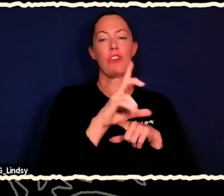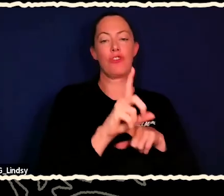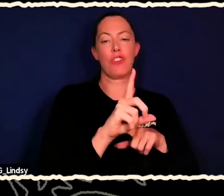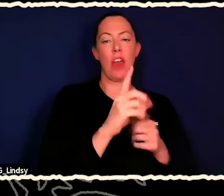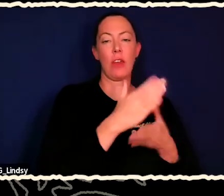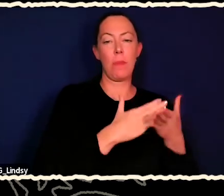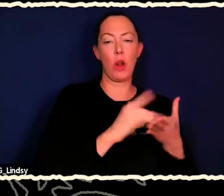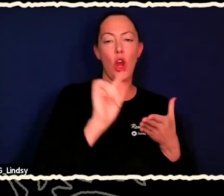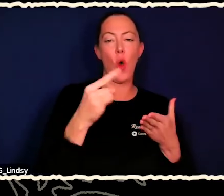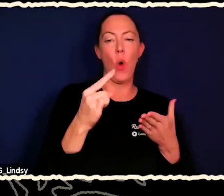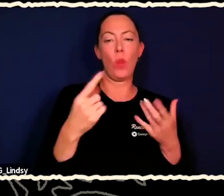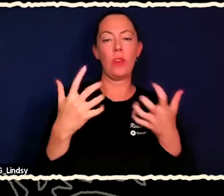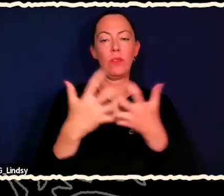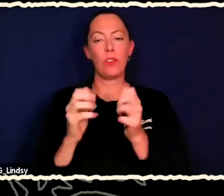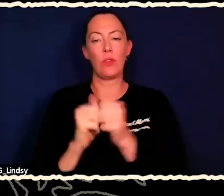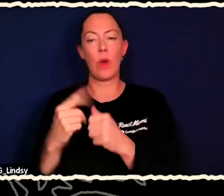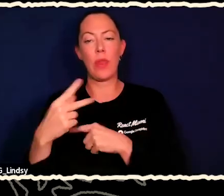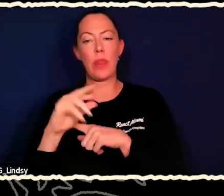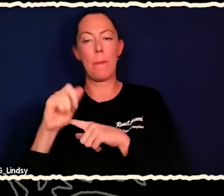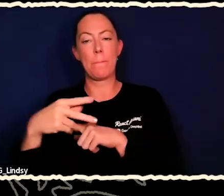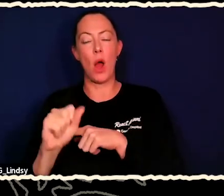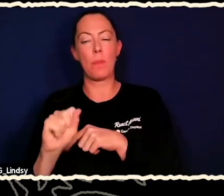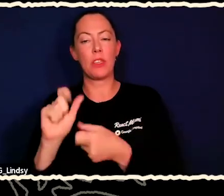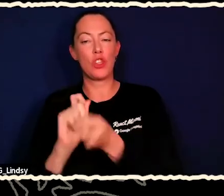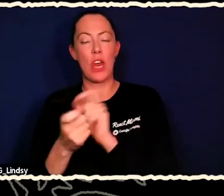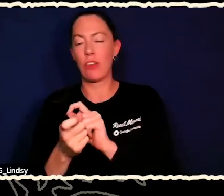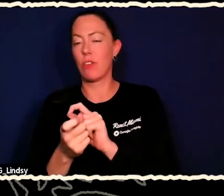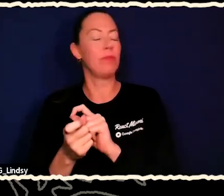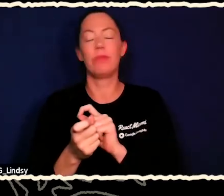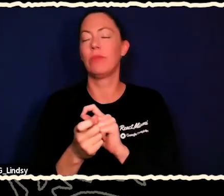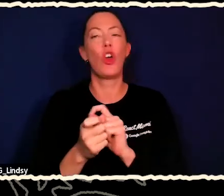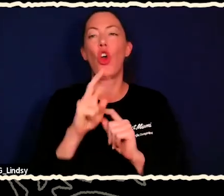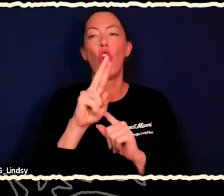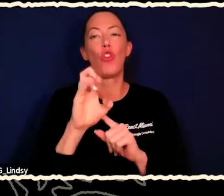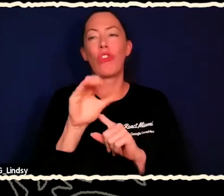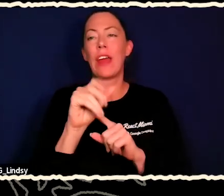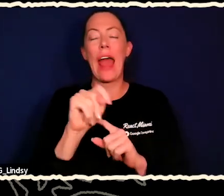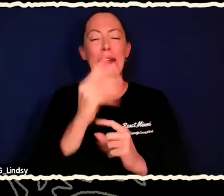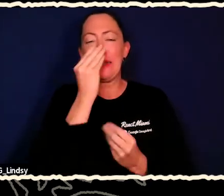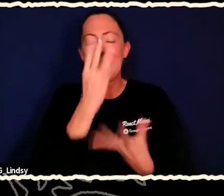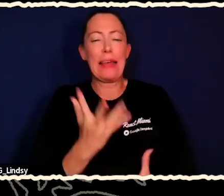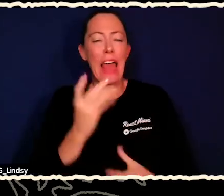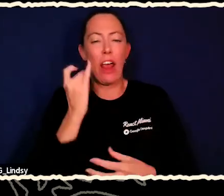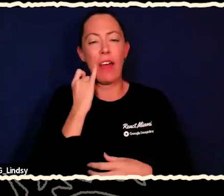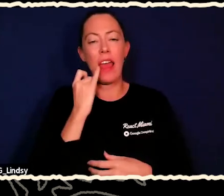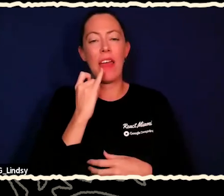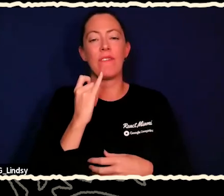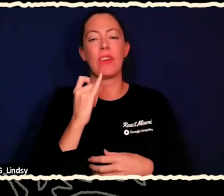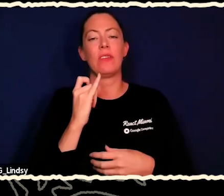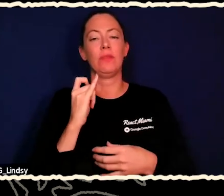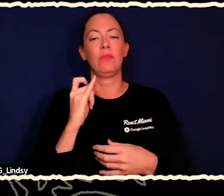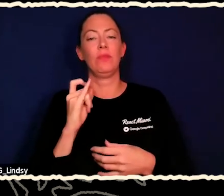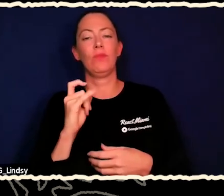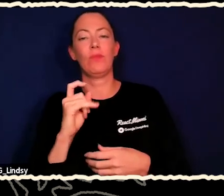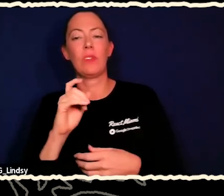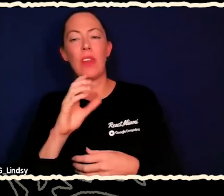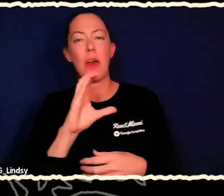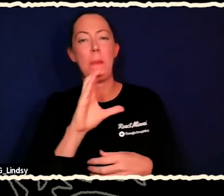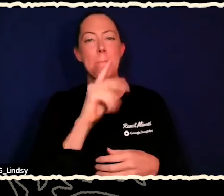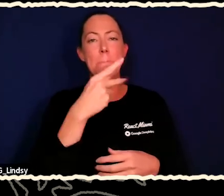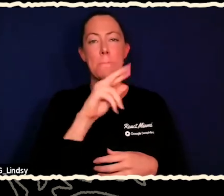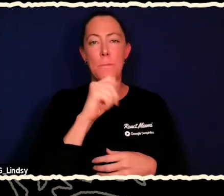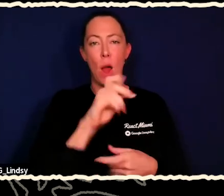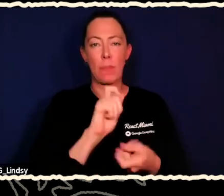change. React does not care whether the props change or not. React just keeps going all the way down. And in fact, the only time the